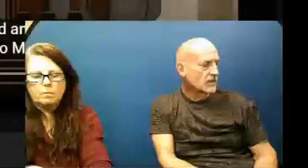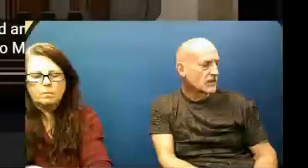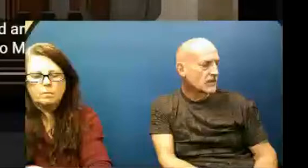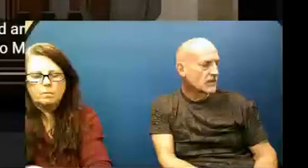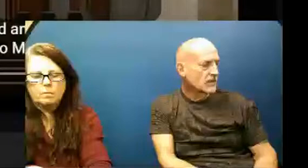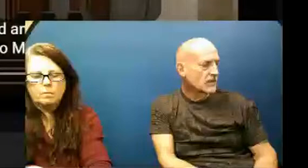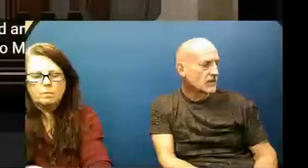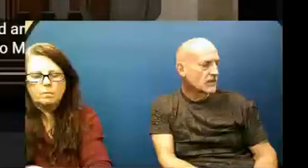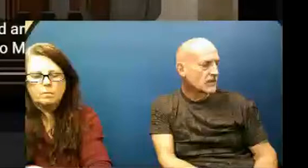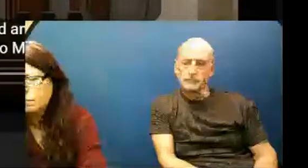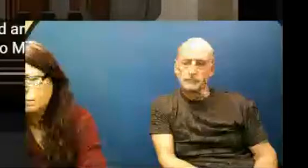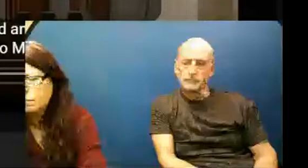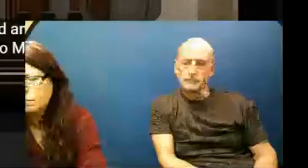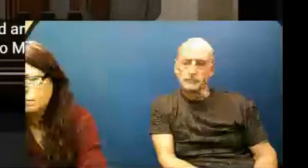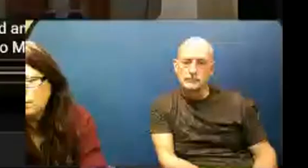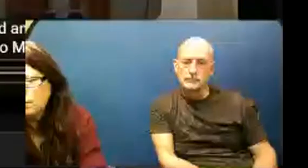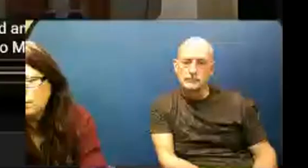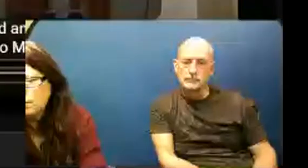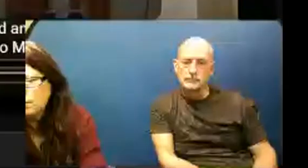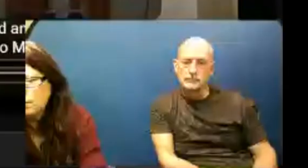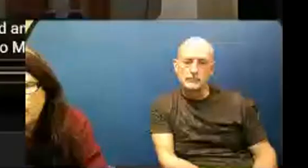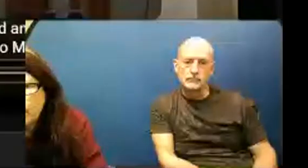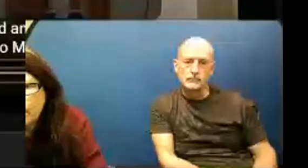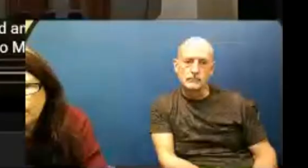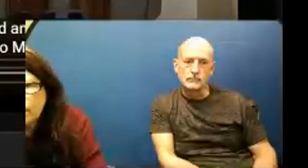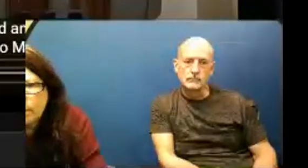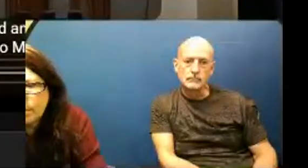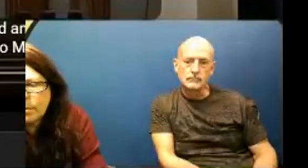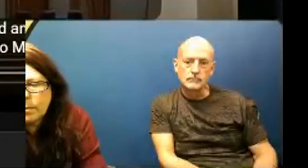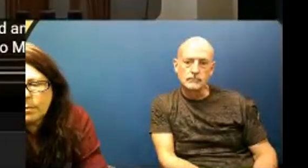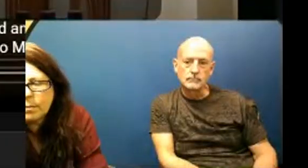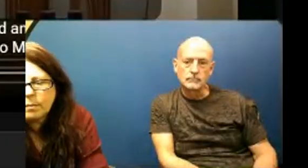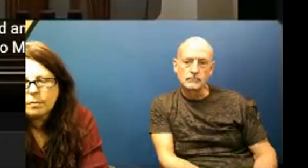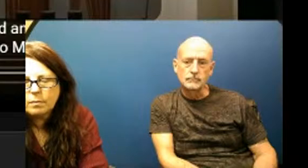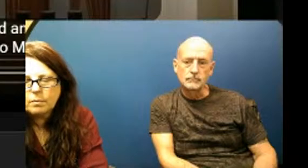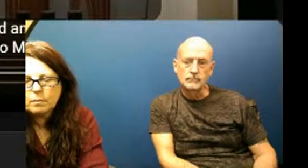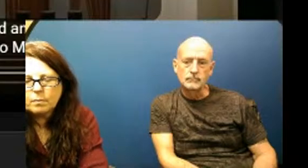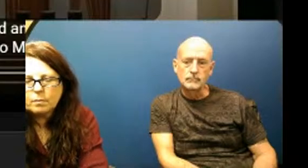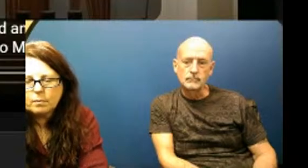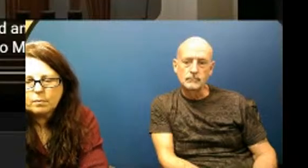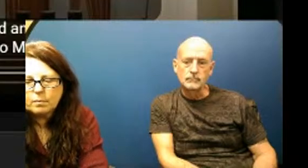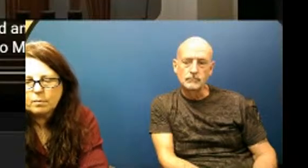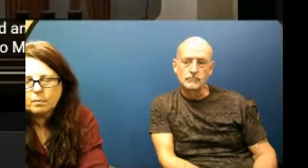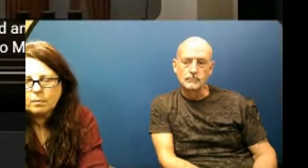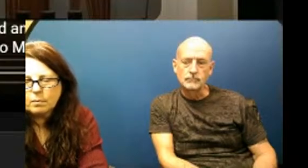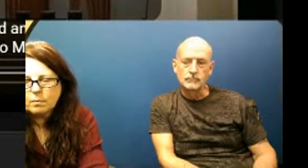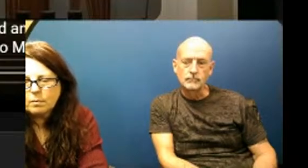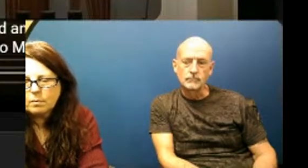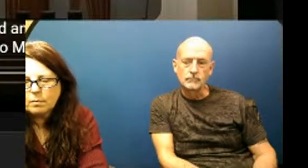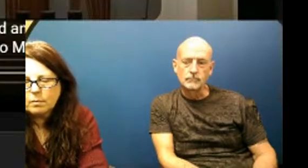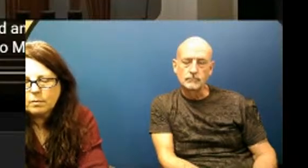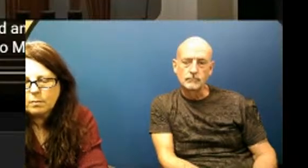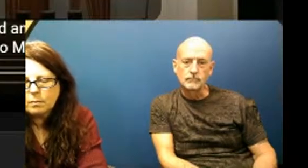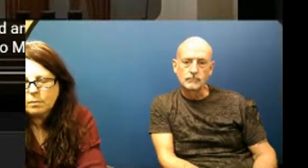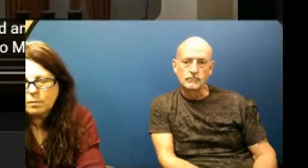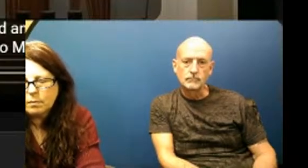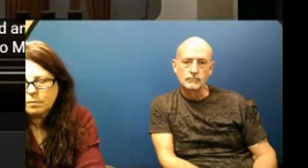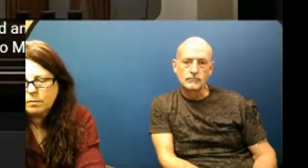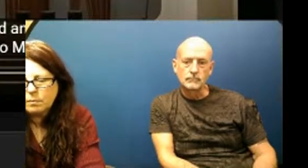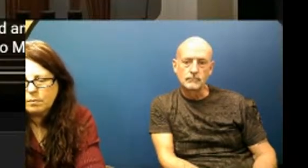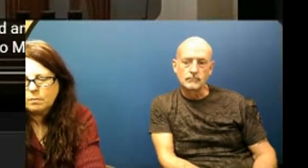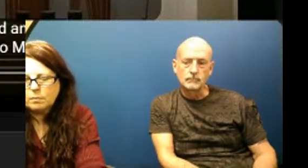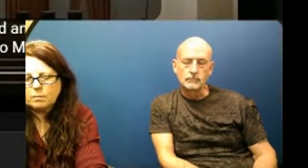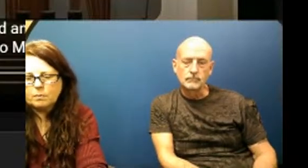Prostitution in bookstores only. And I think that ACARA would have come out differently. There would have at least been, some kind of intermediate scrutiny, potentially strict. All right,